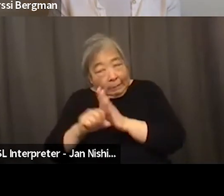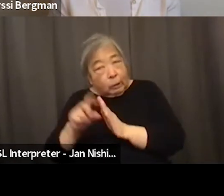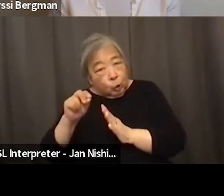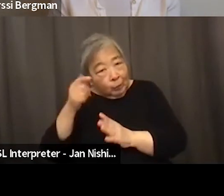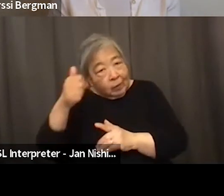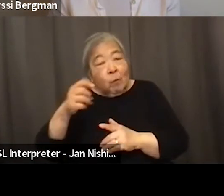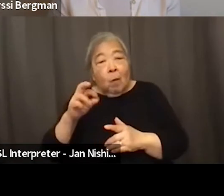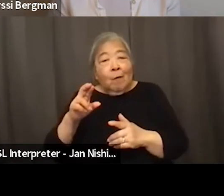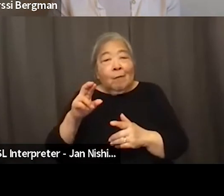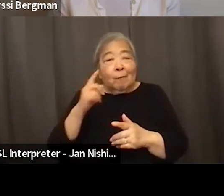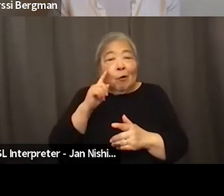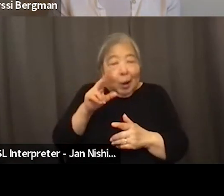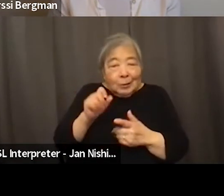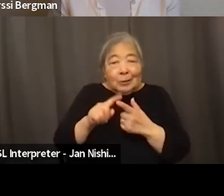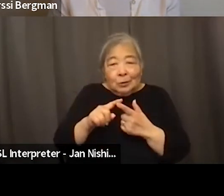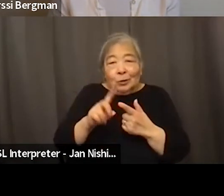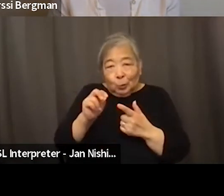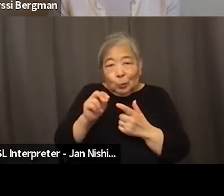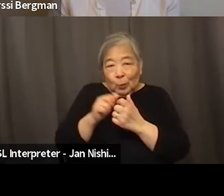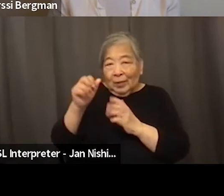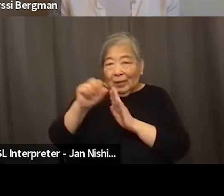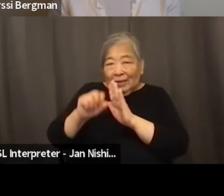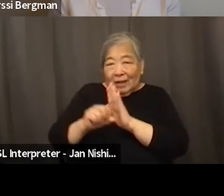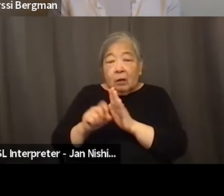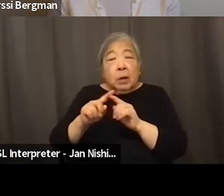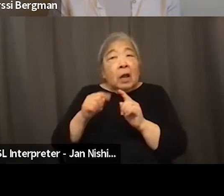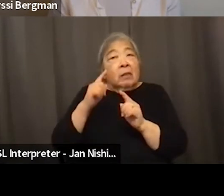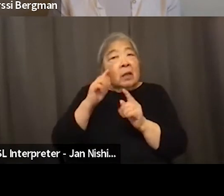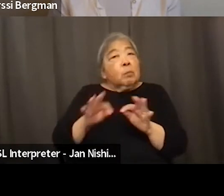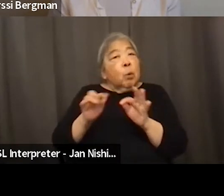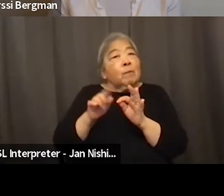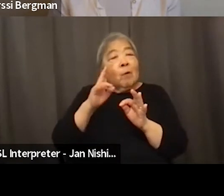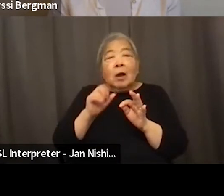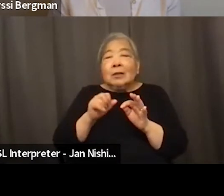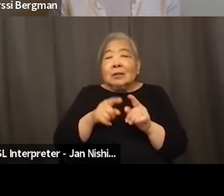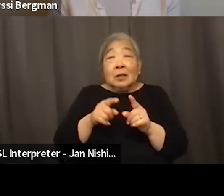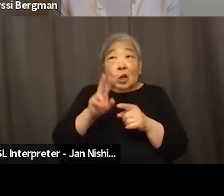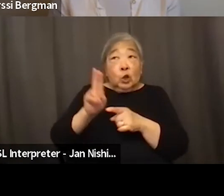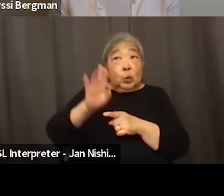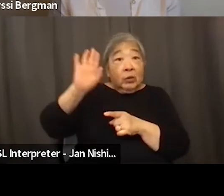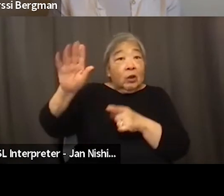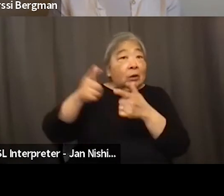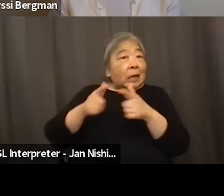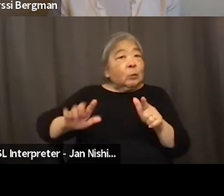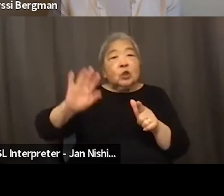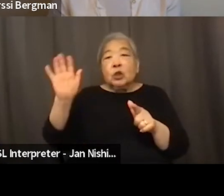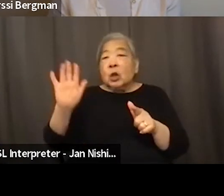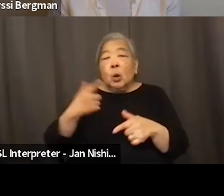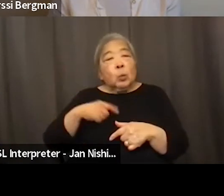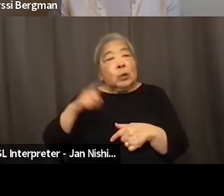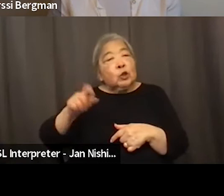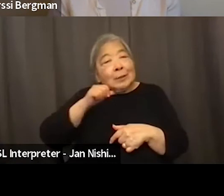us to do with it, right? But I think it's important for us to move away from using the state's language, because it then